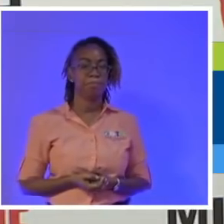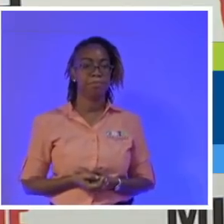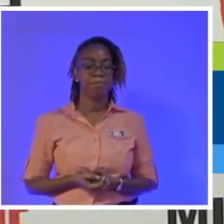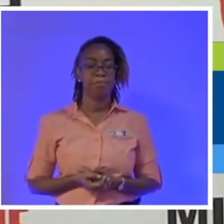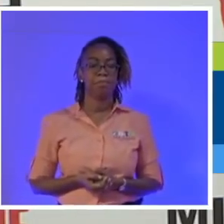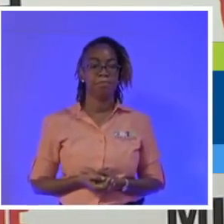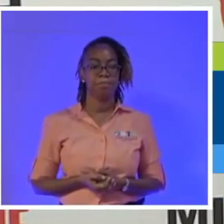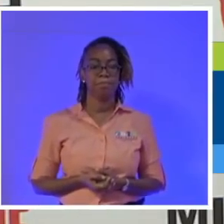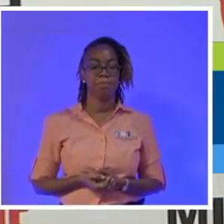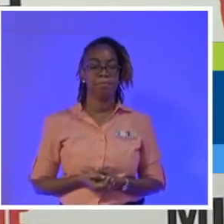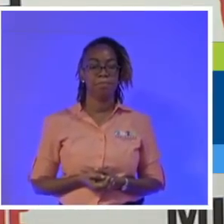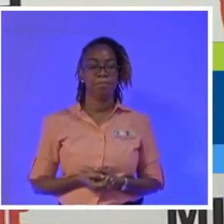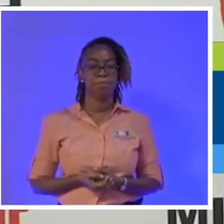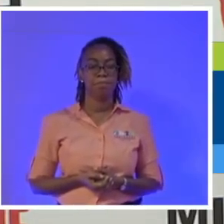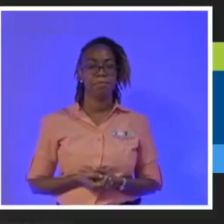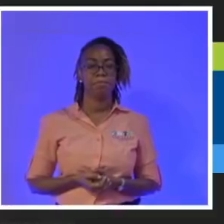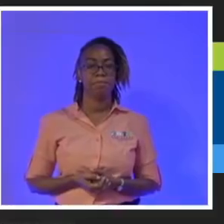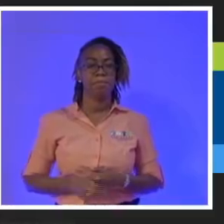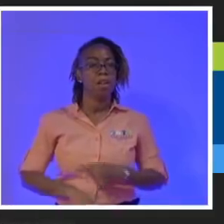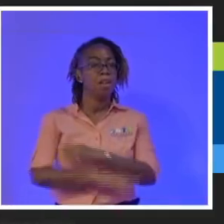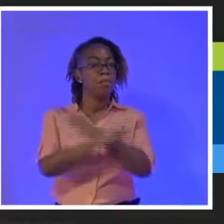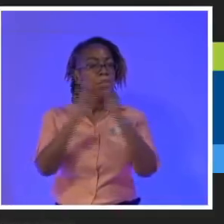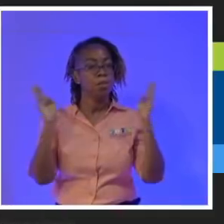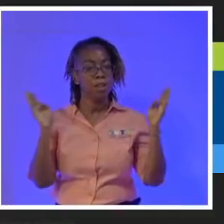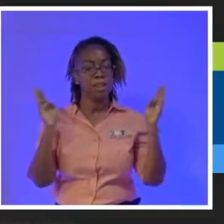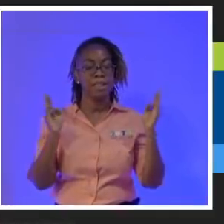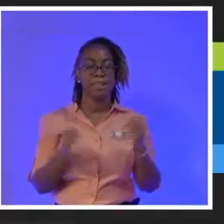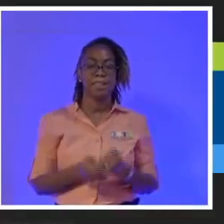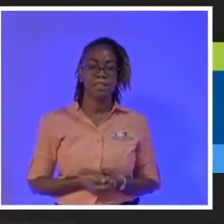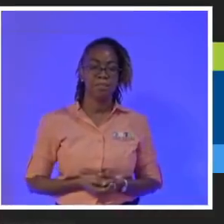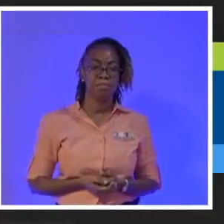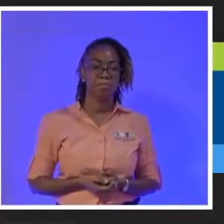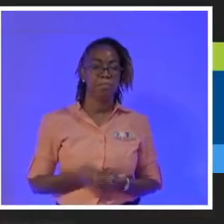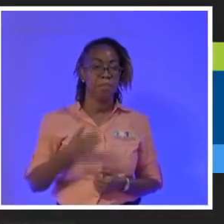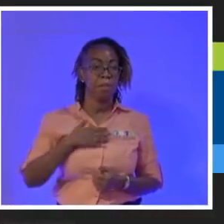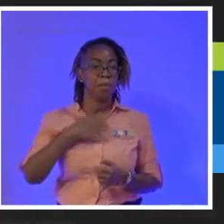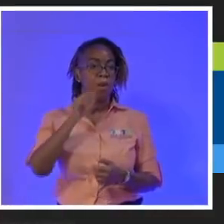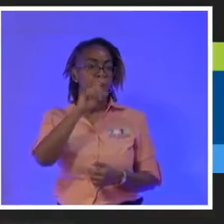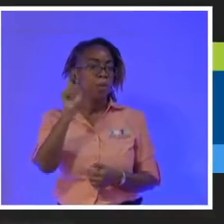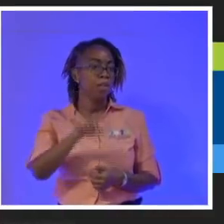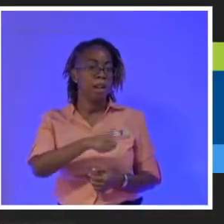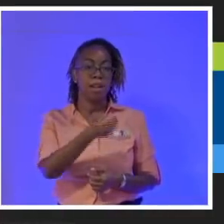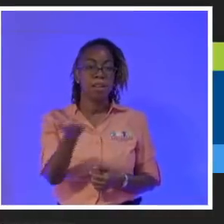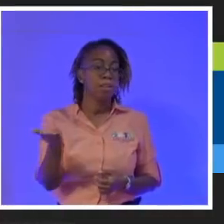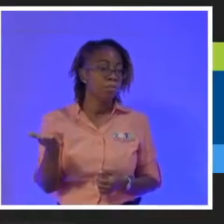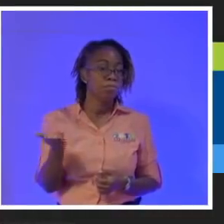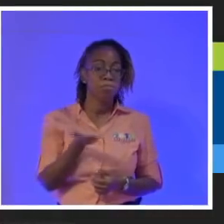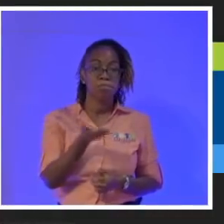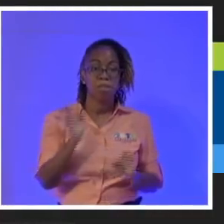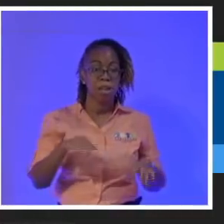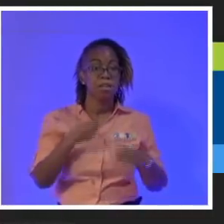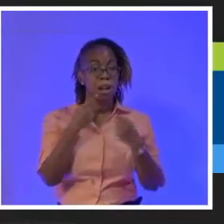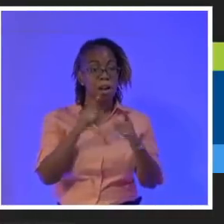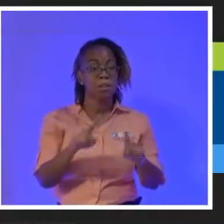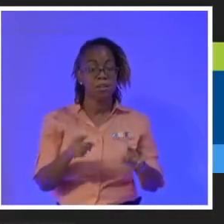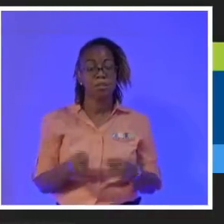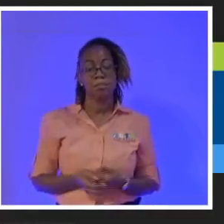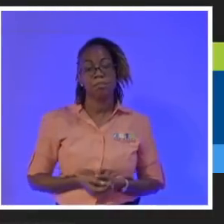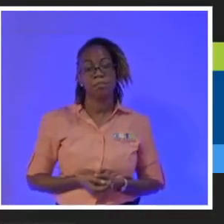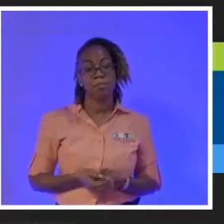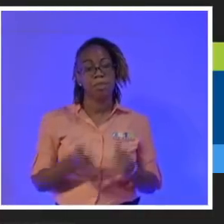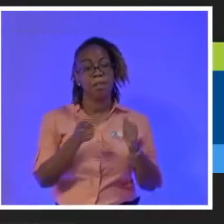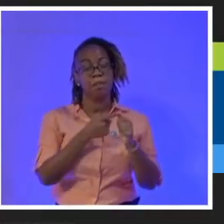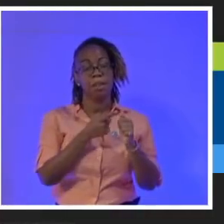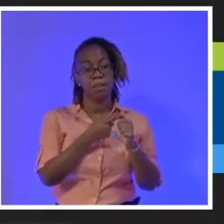Right. Morning. Clint Chantak of Newsday here. My questions are for anybody on the panel who can answer them. Firstly, is